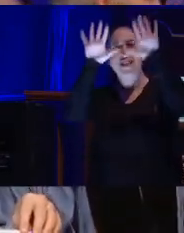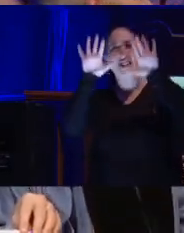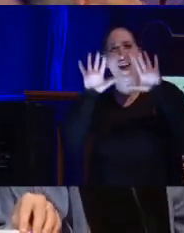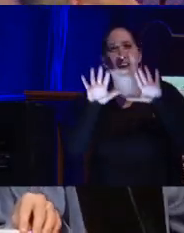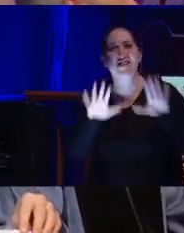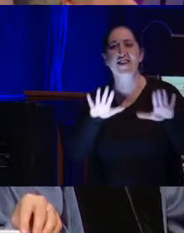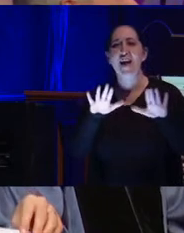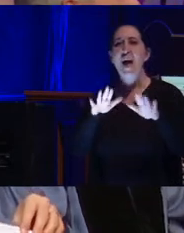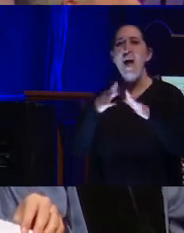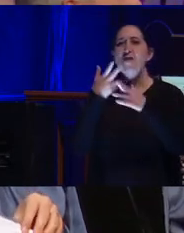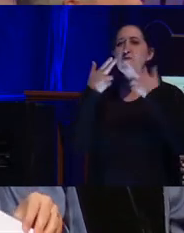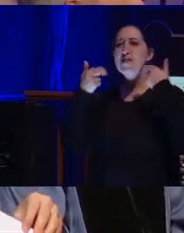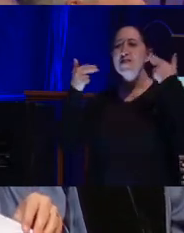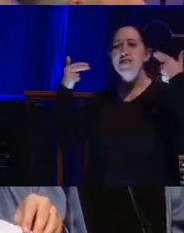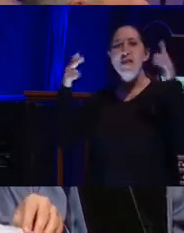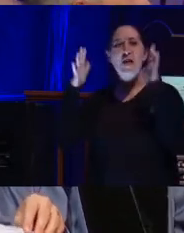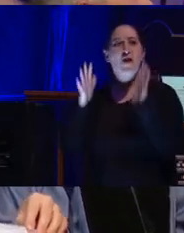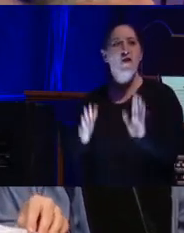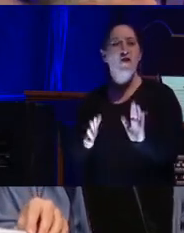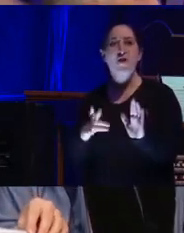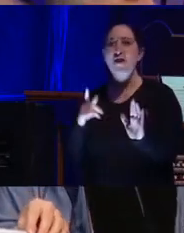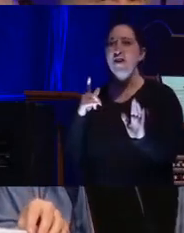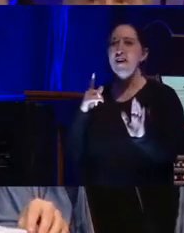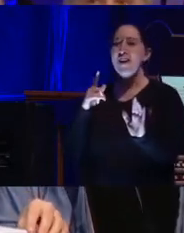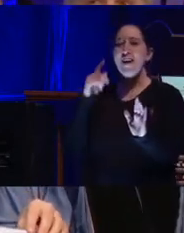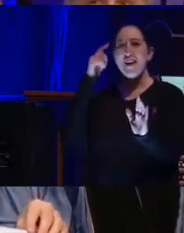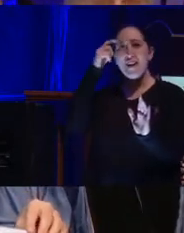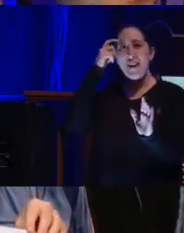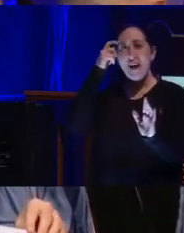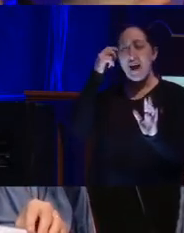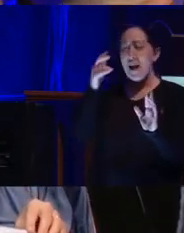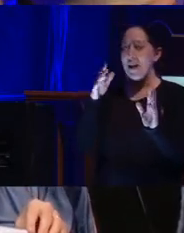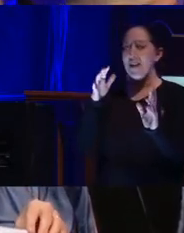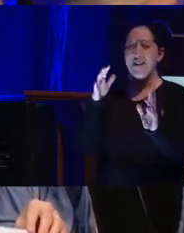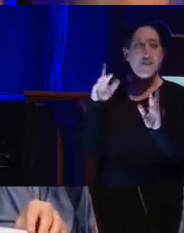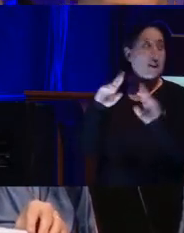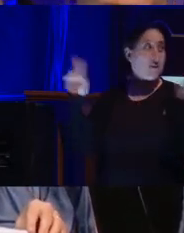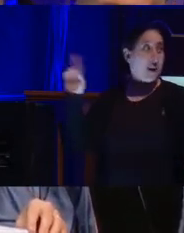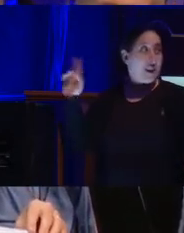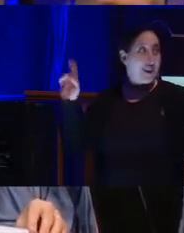to the singer. And I hope I don't mess it up. You guys ready?